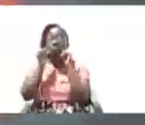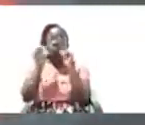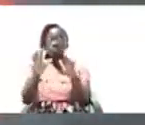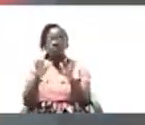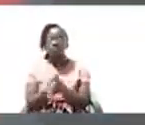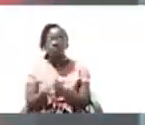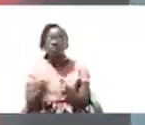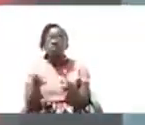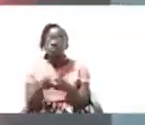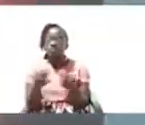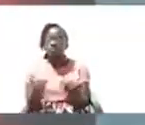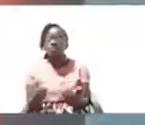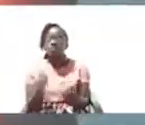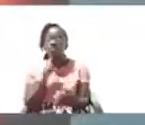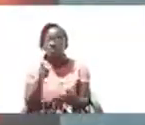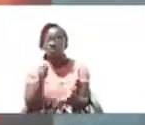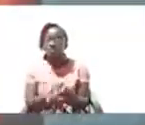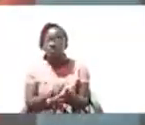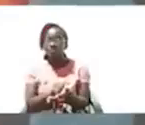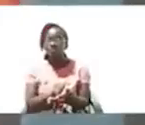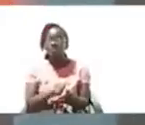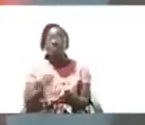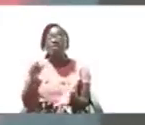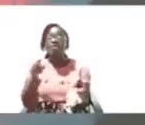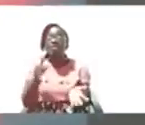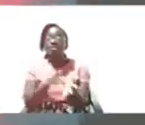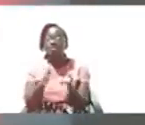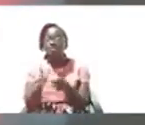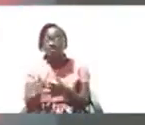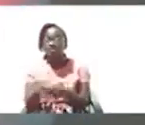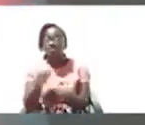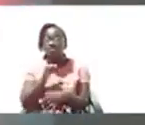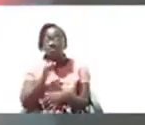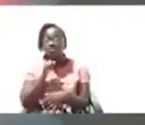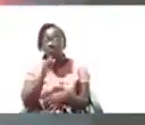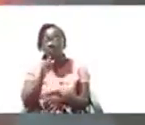you. He is the same Jesus of yesterday.